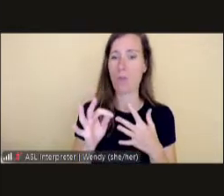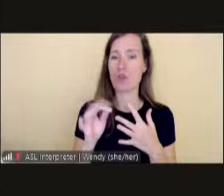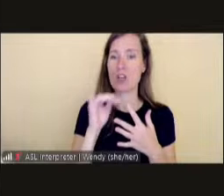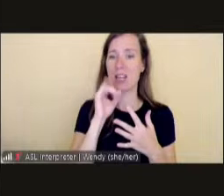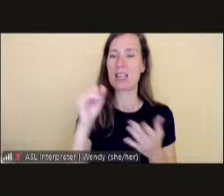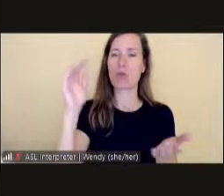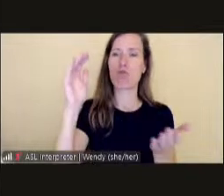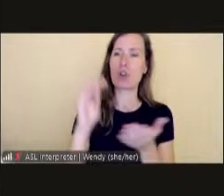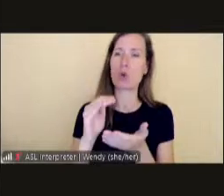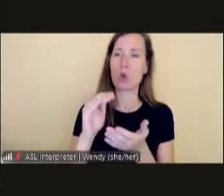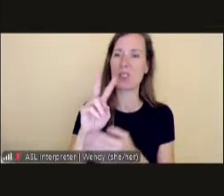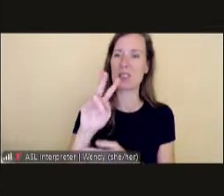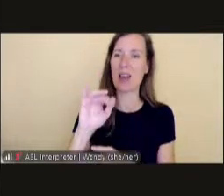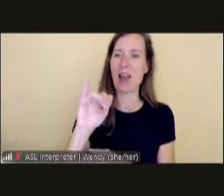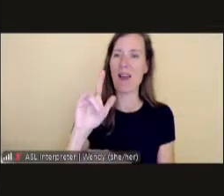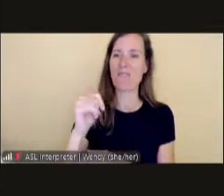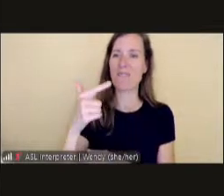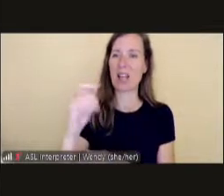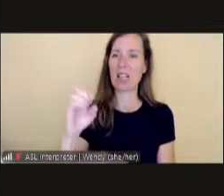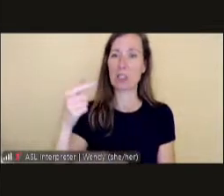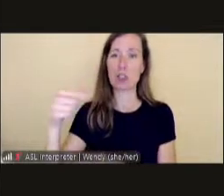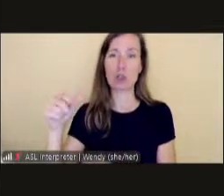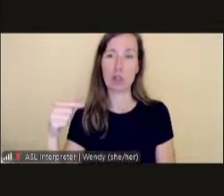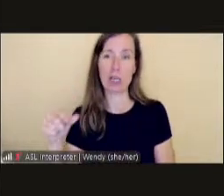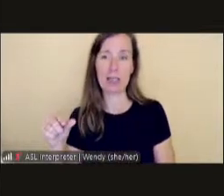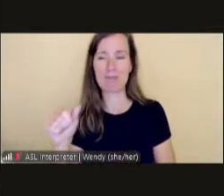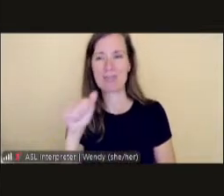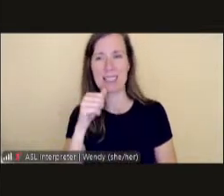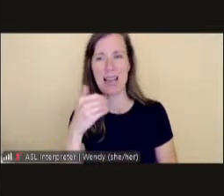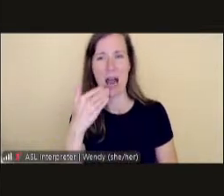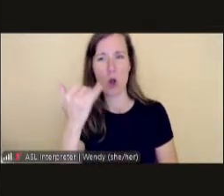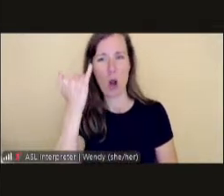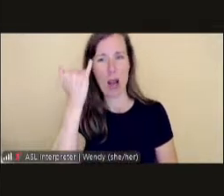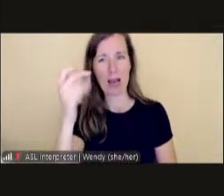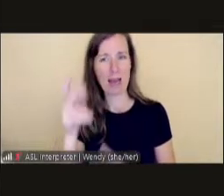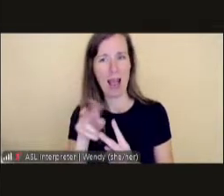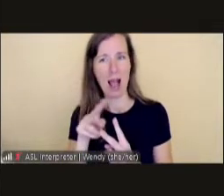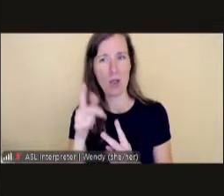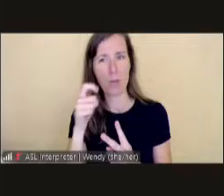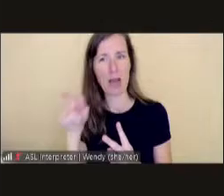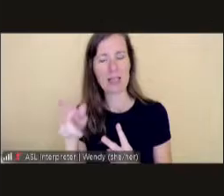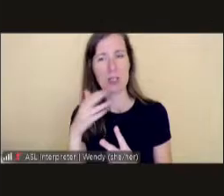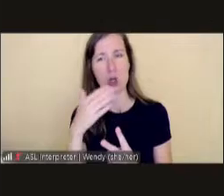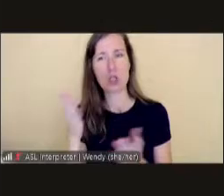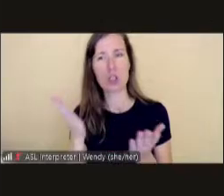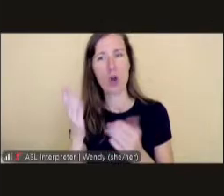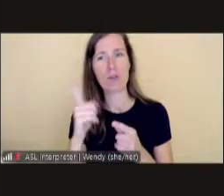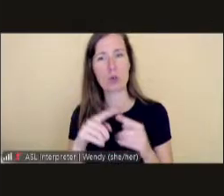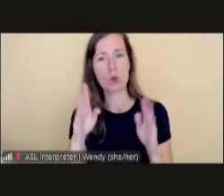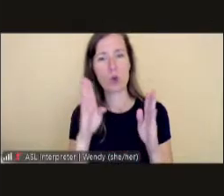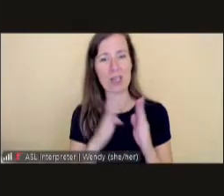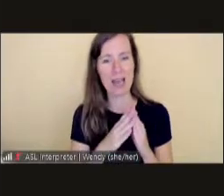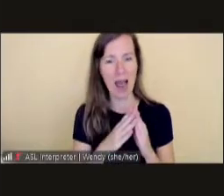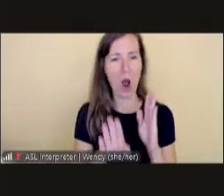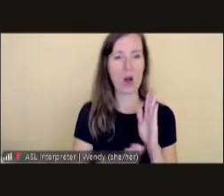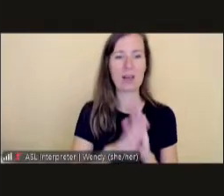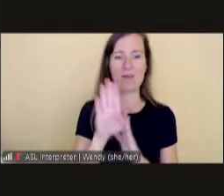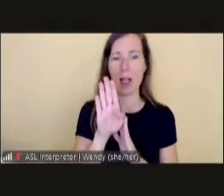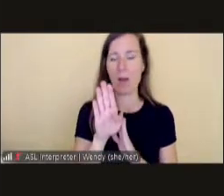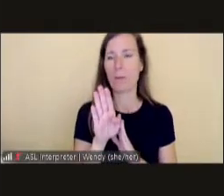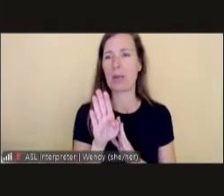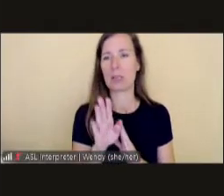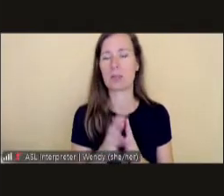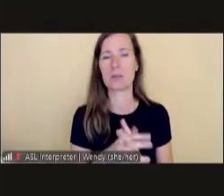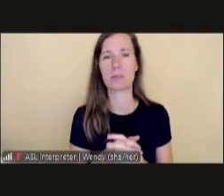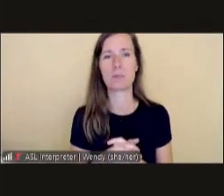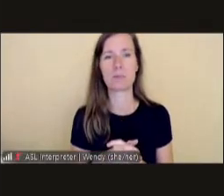because that's going to be a great service both to this development and to the town as a whole. One last impact